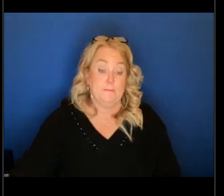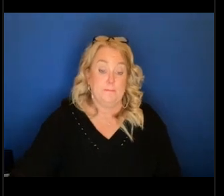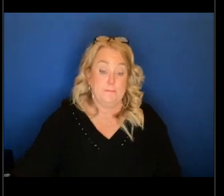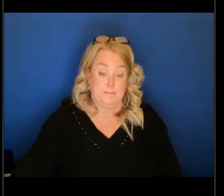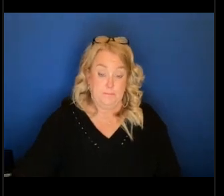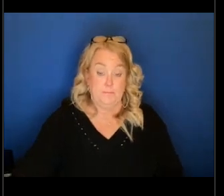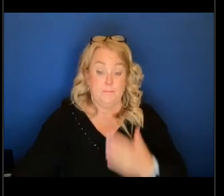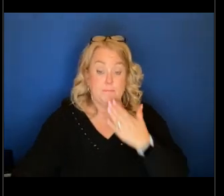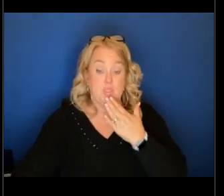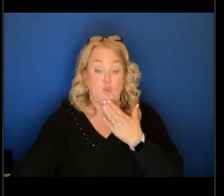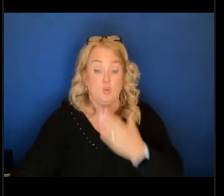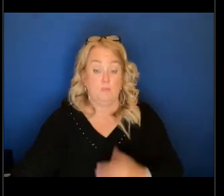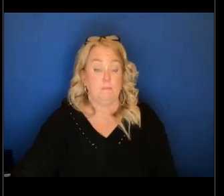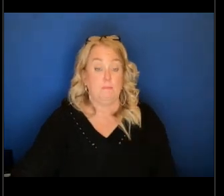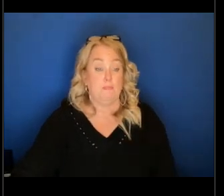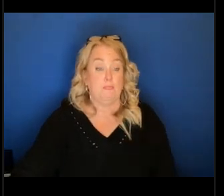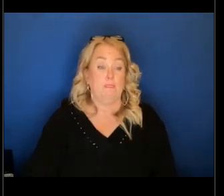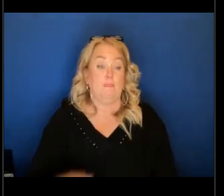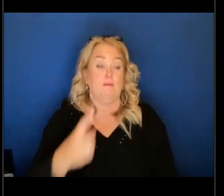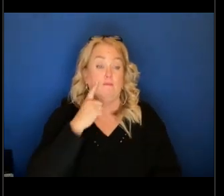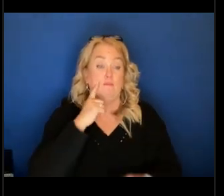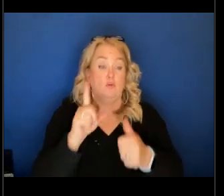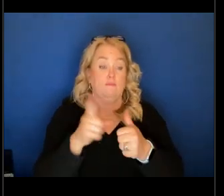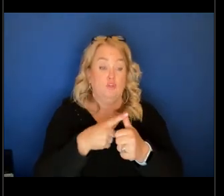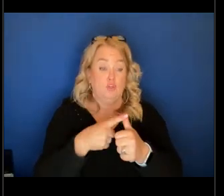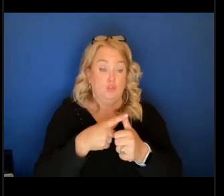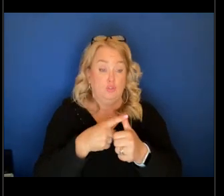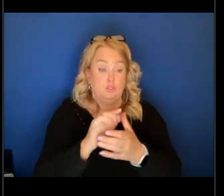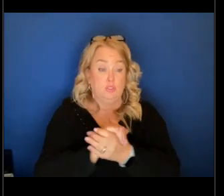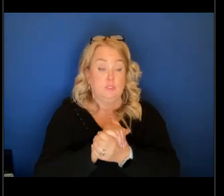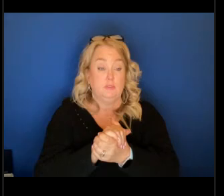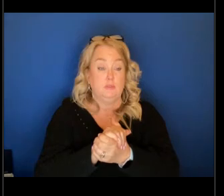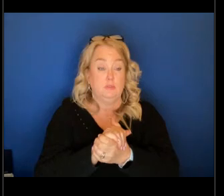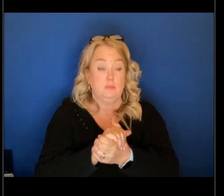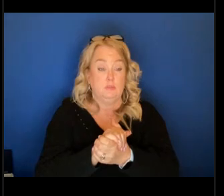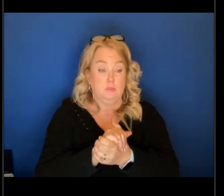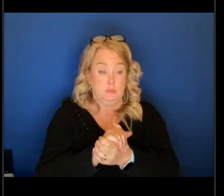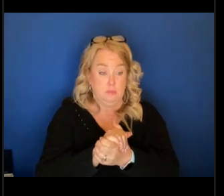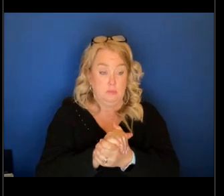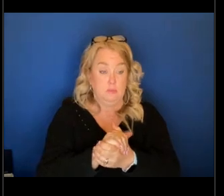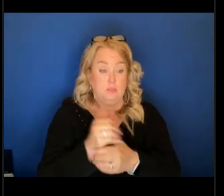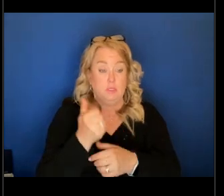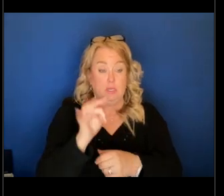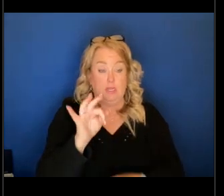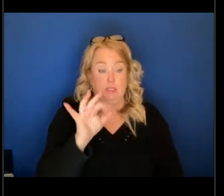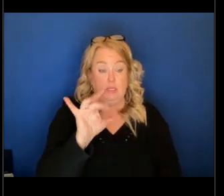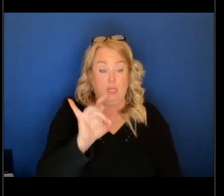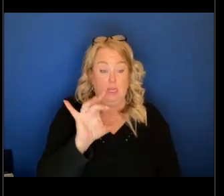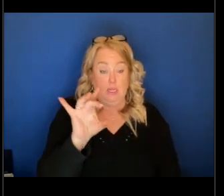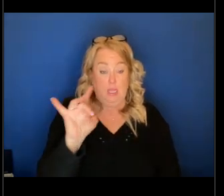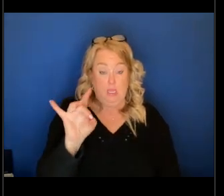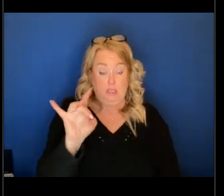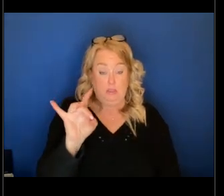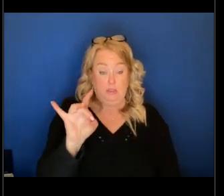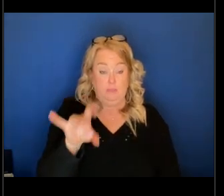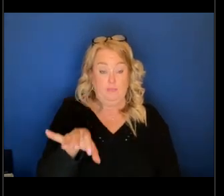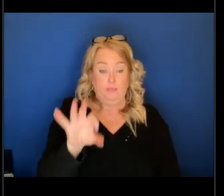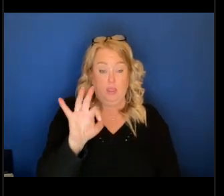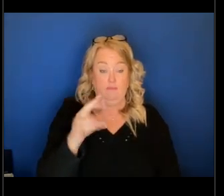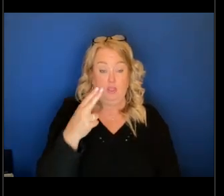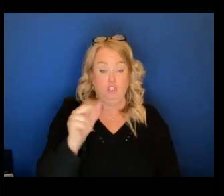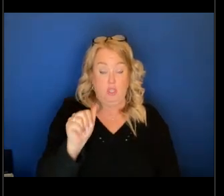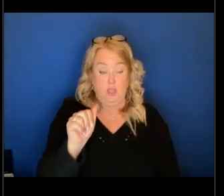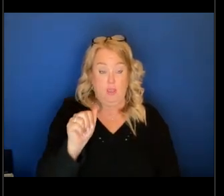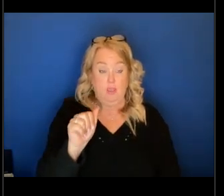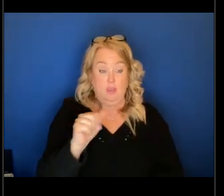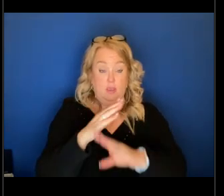Thanks, Crystal. For our first knowledge check, in 1988, FHA coverage